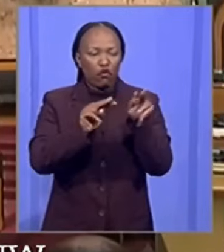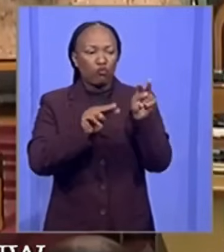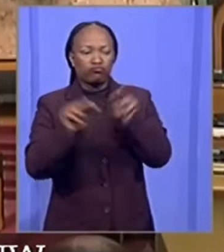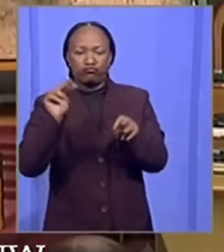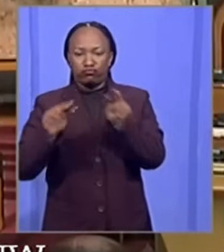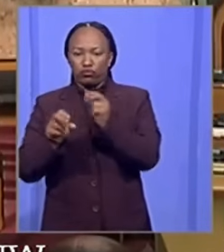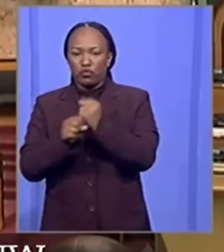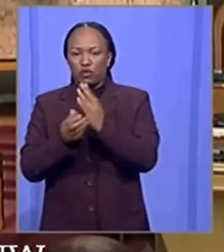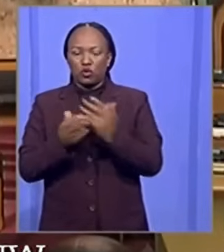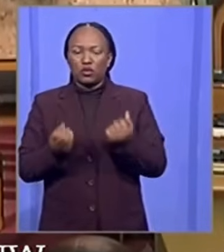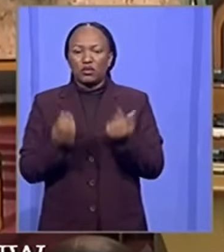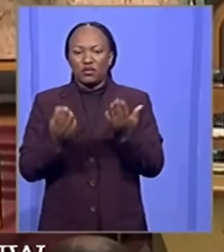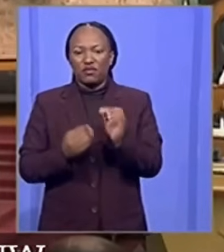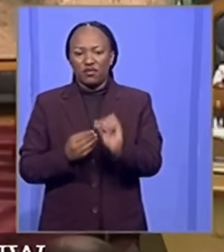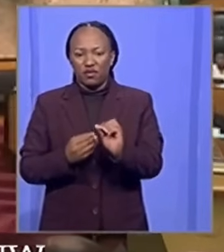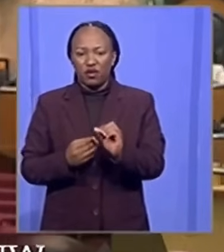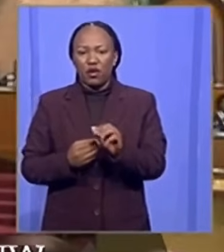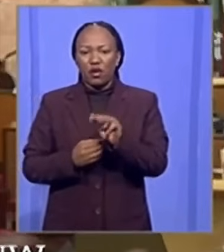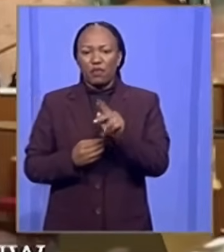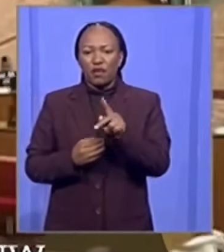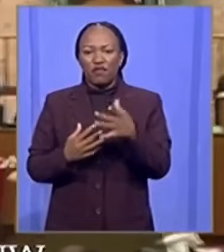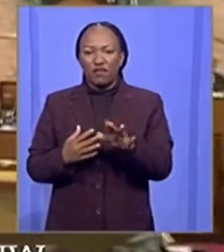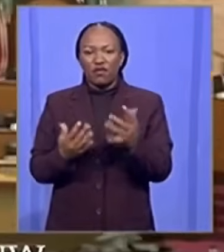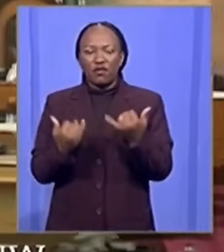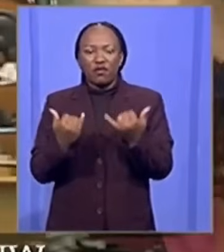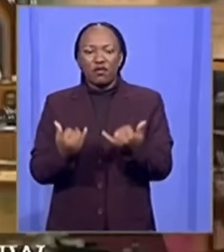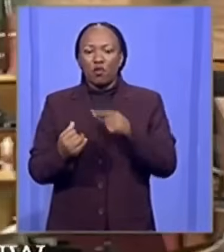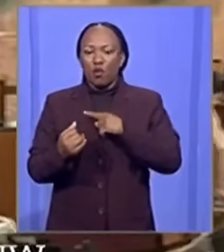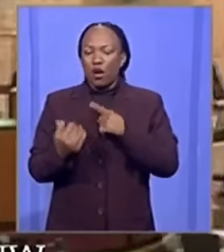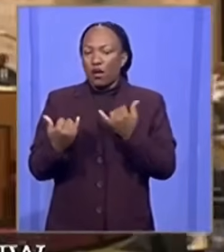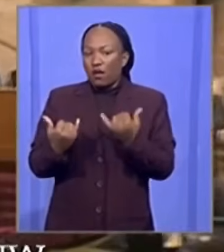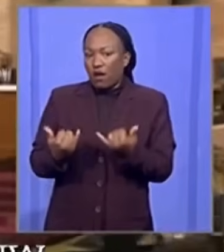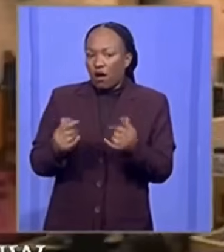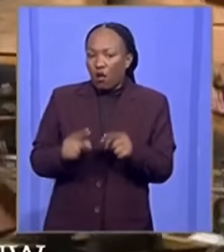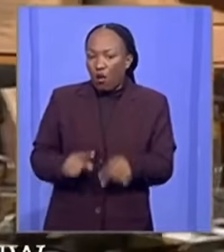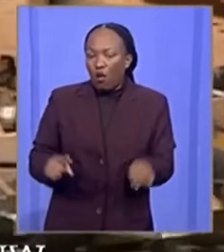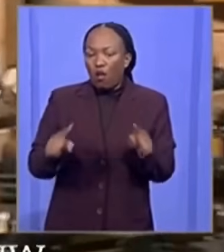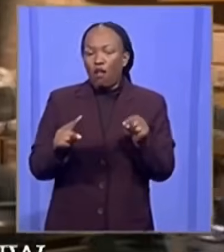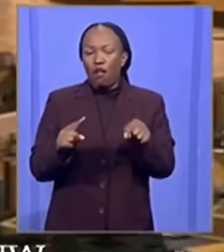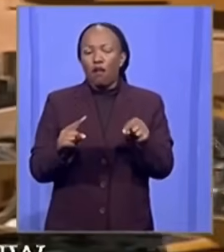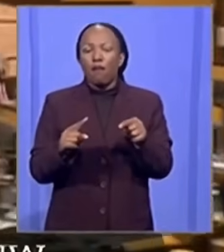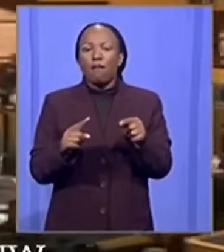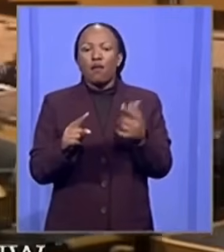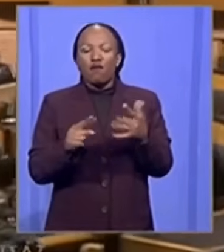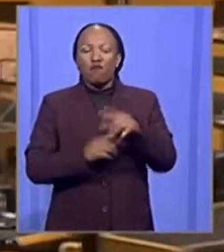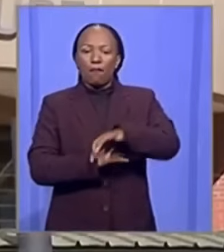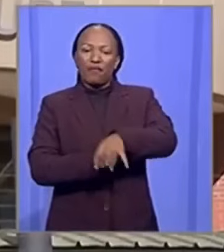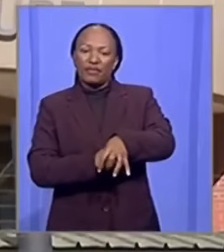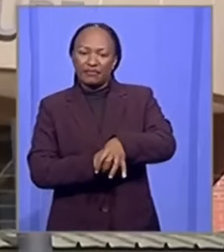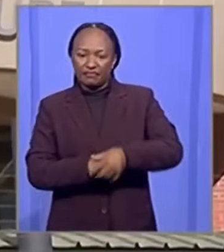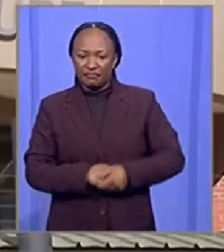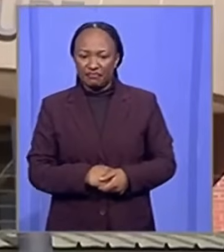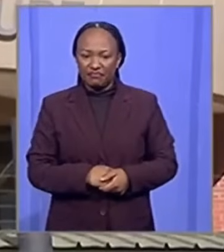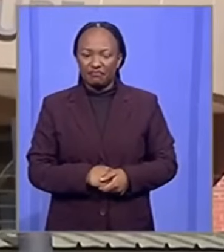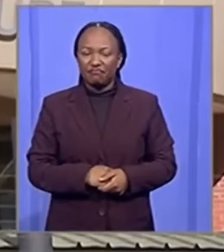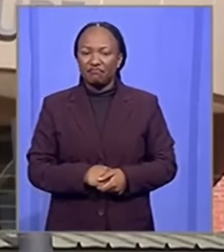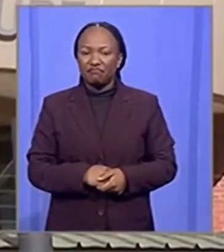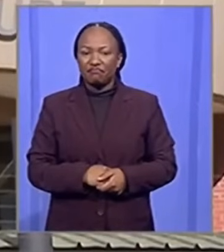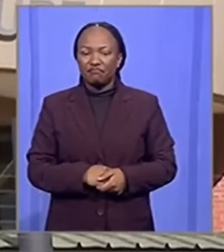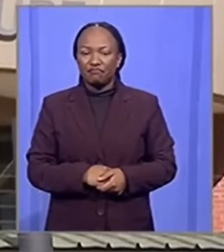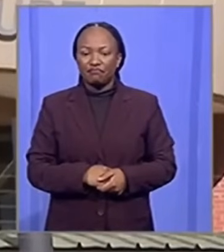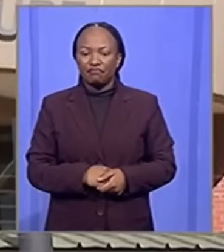la Mkhondo Wesizwe le kaile fa le sekitla le nna karolo ya go ikanisiwa ga maloko a kokoano theo molao ya province. Zebulon